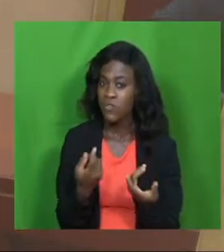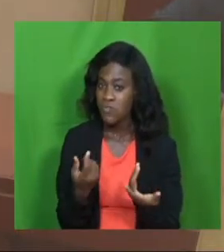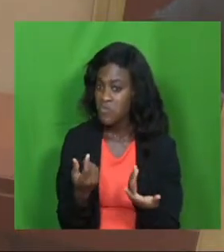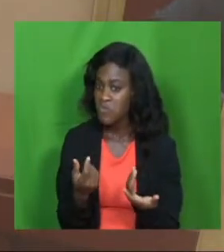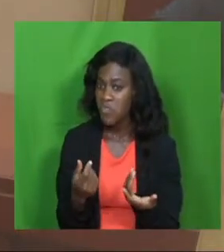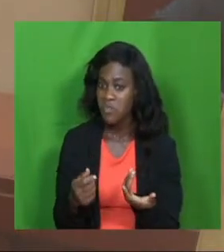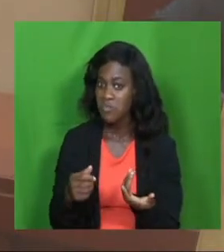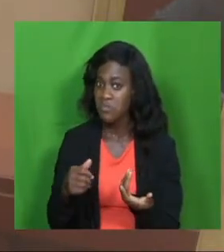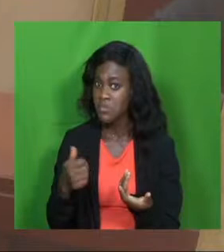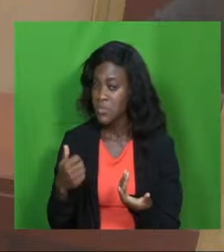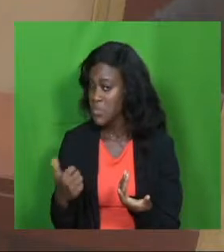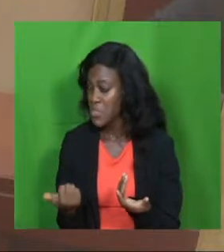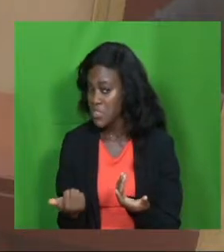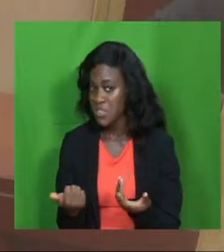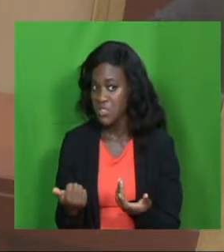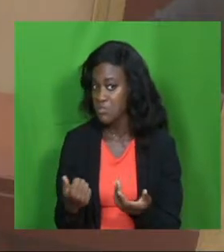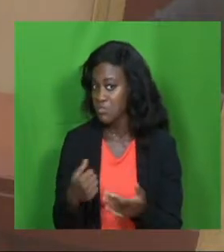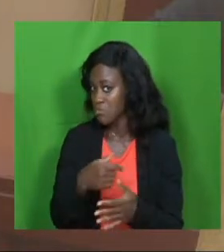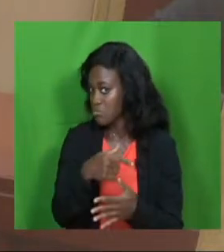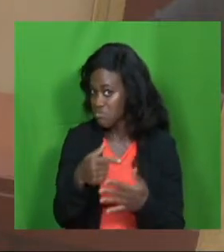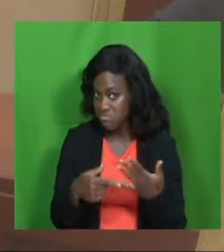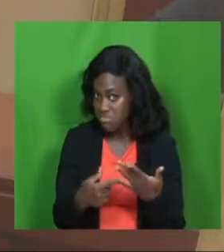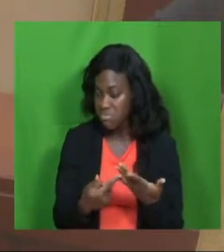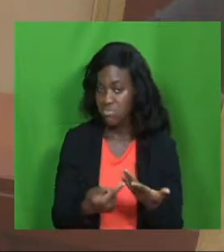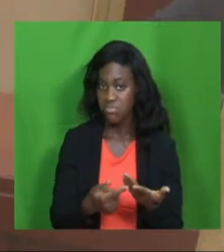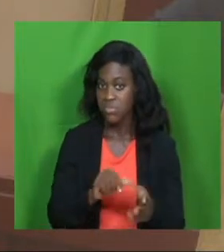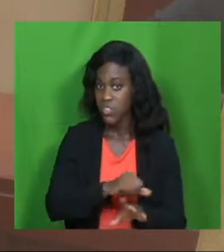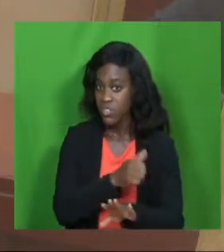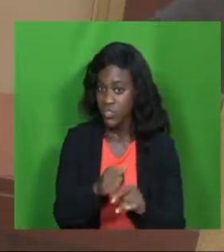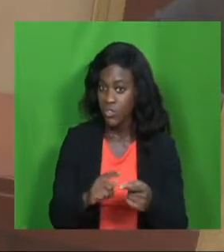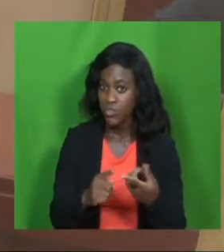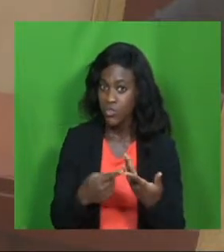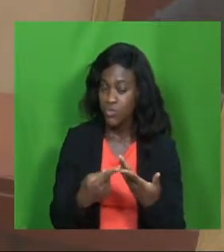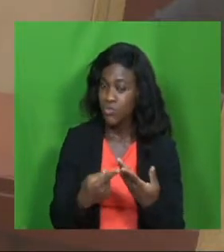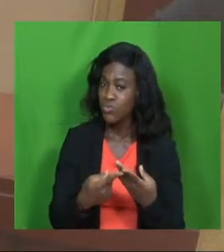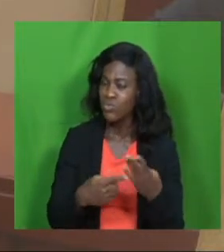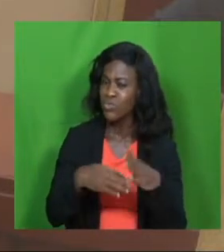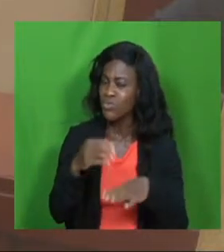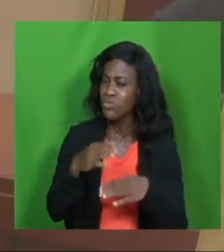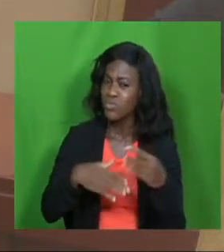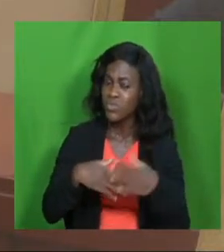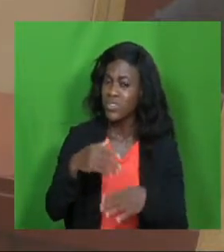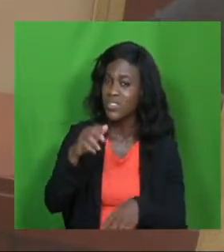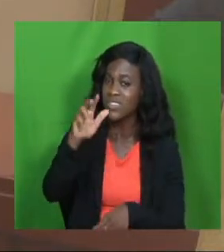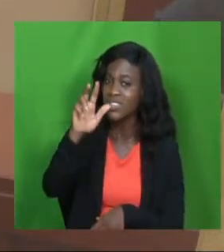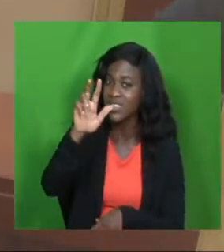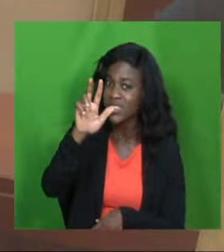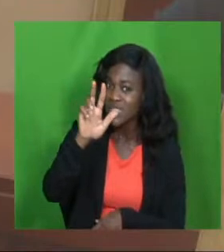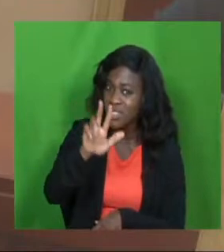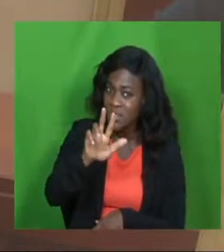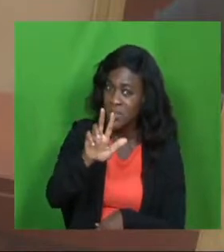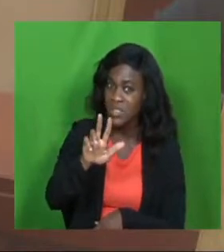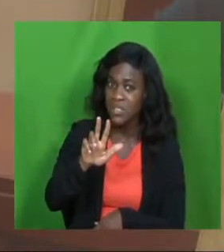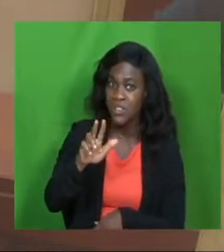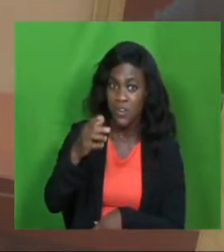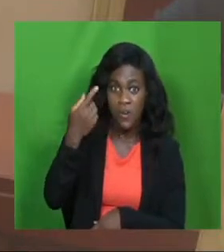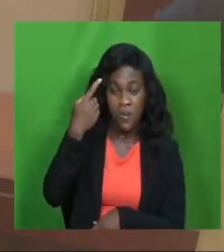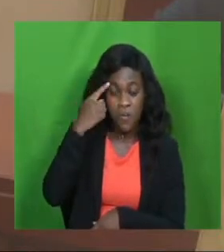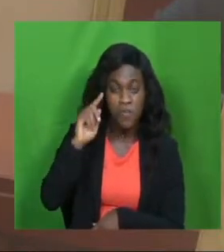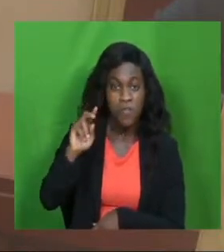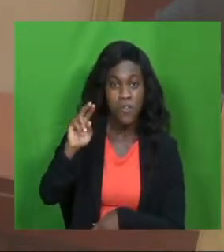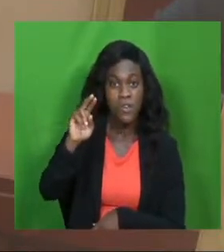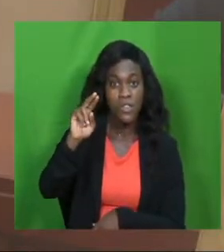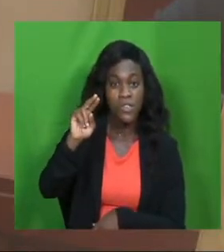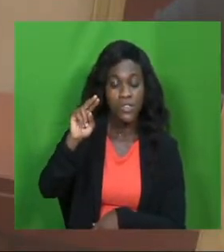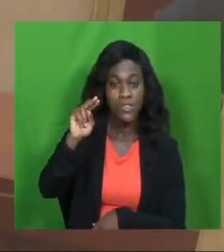development authorities, to construct 3 for Insawam alone, even